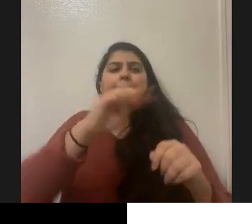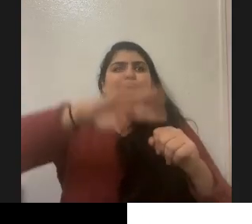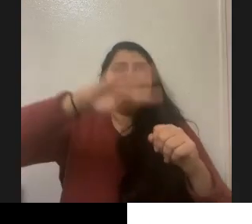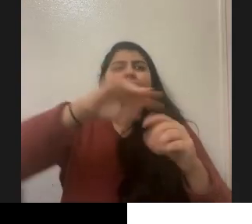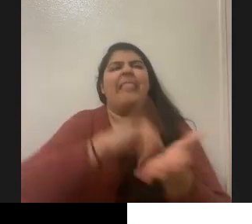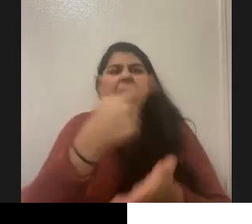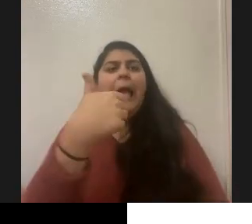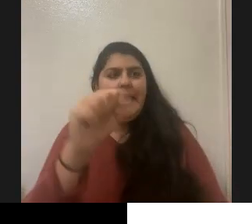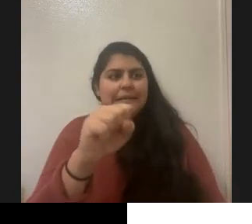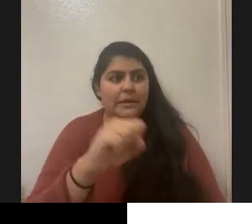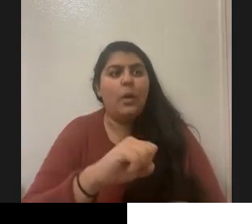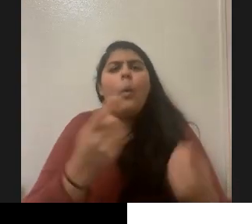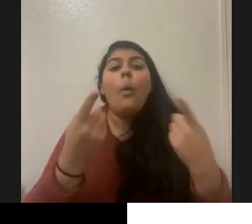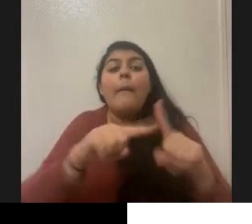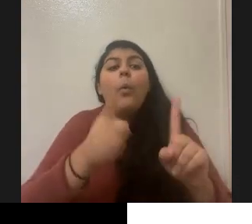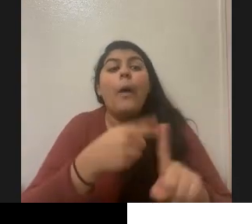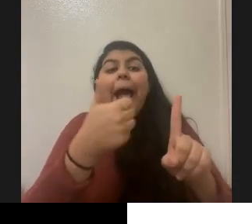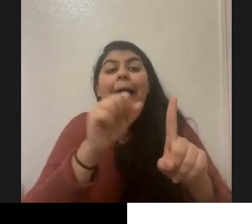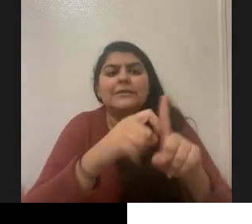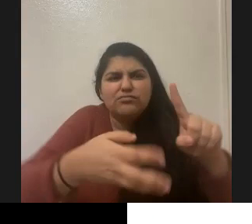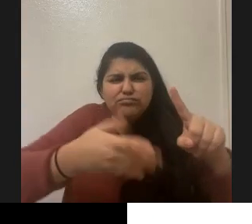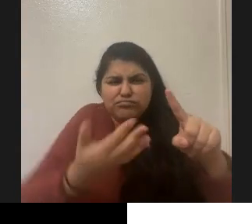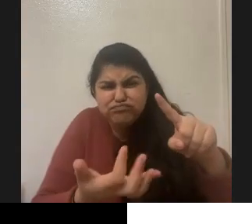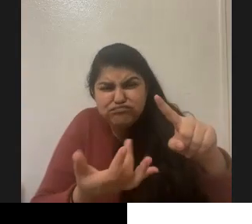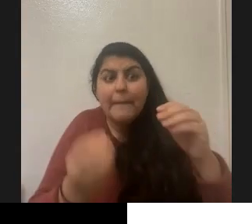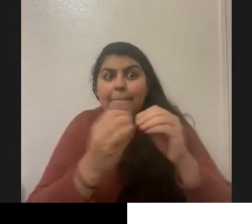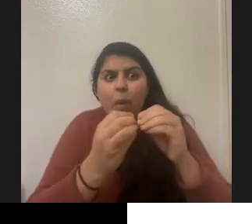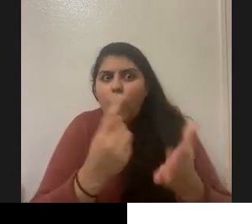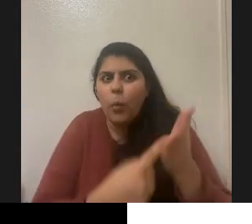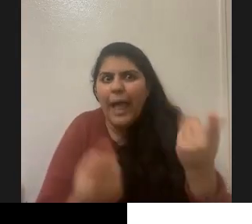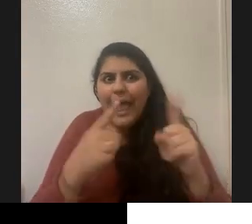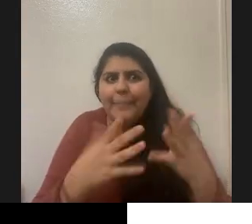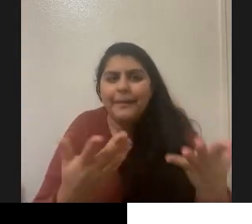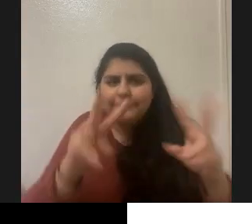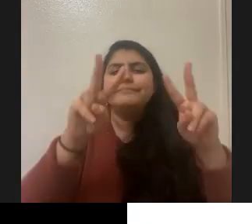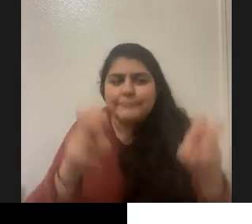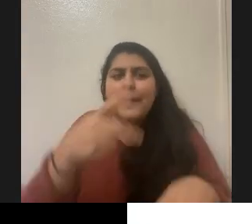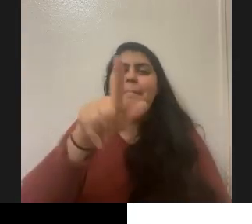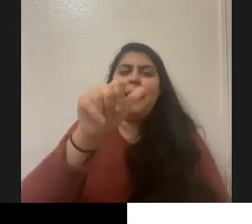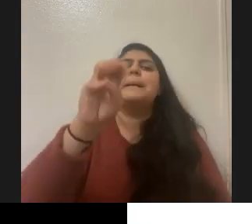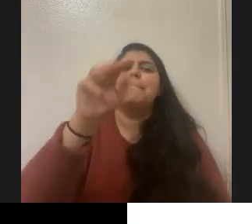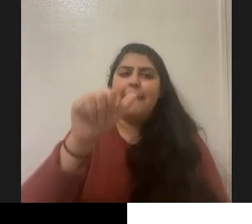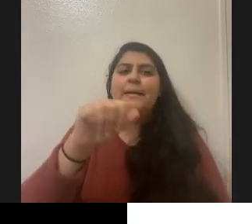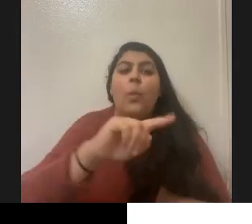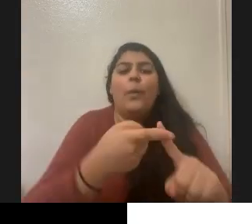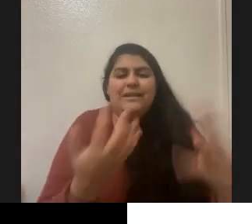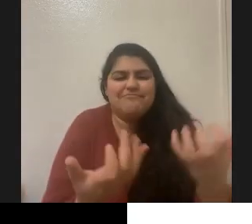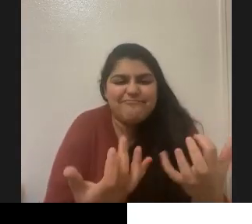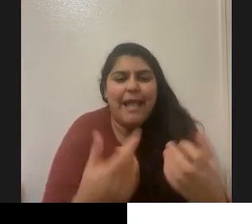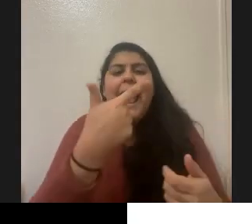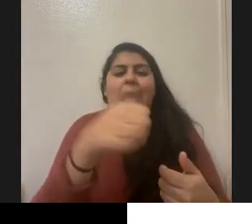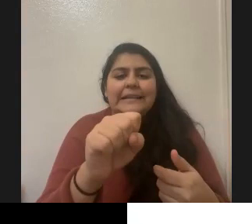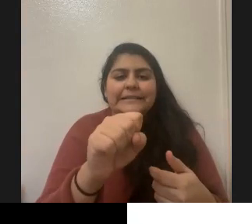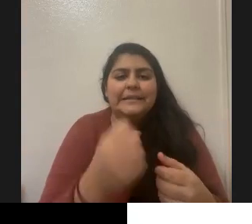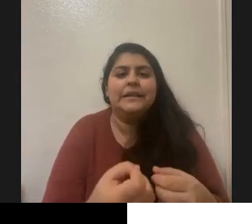we heat up the gas? What happens then, right? So a plasma is just when we heat a gas up, it gets so, so hot